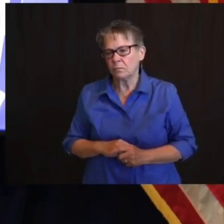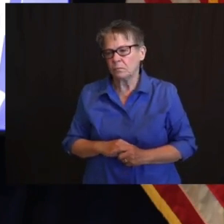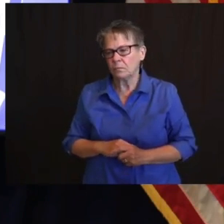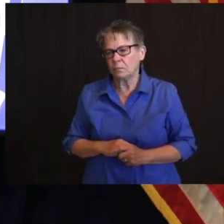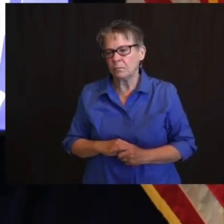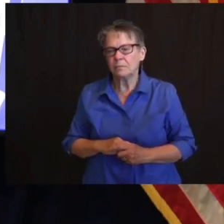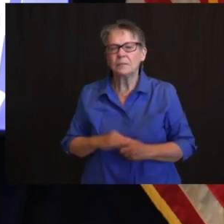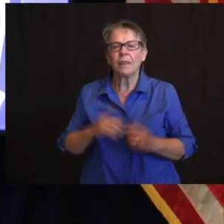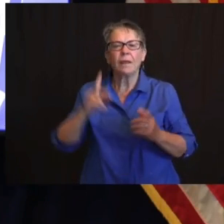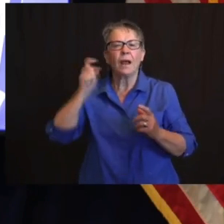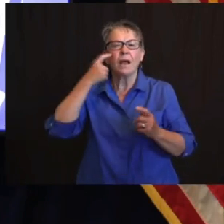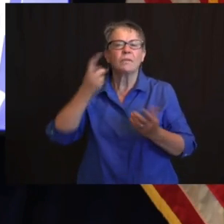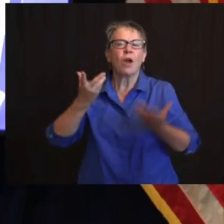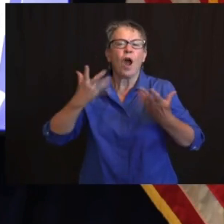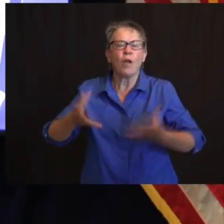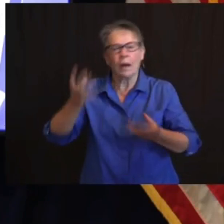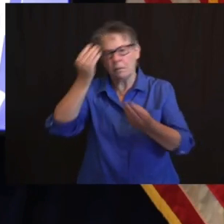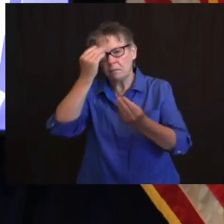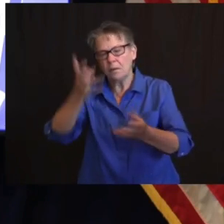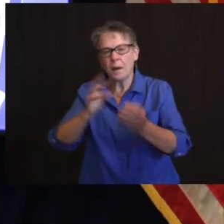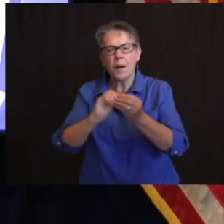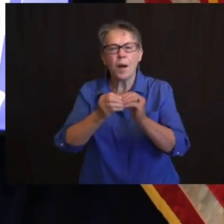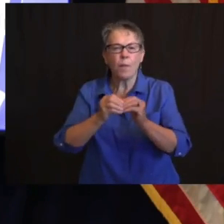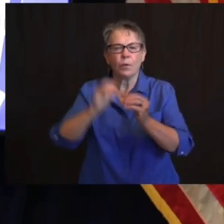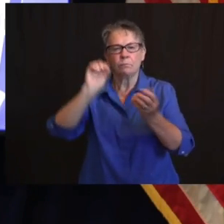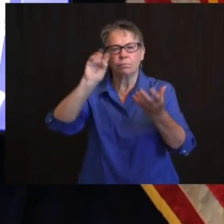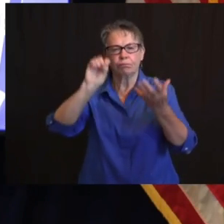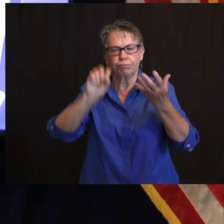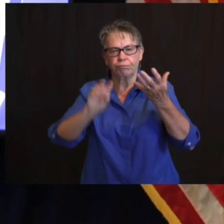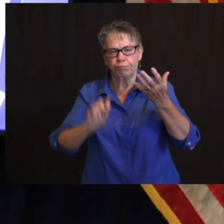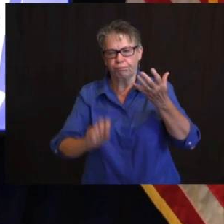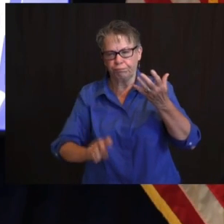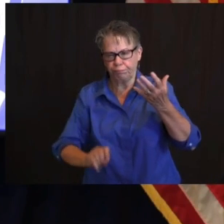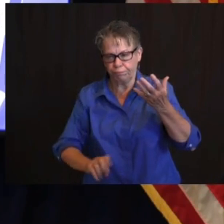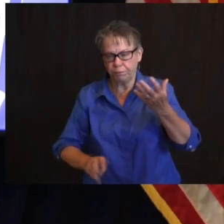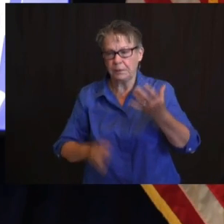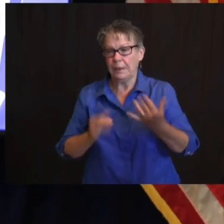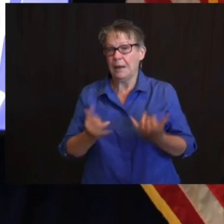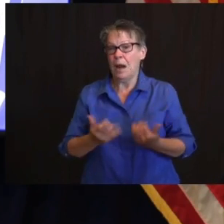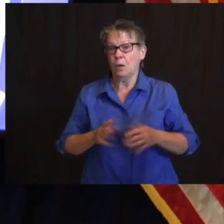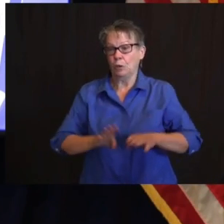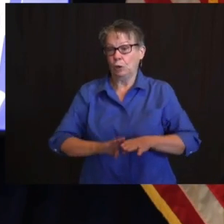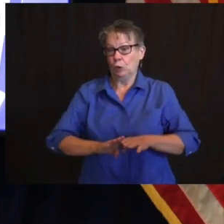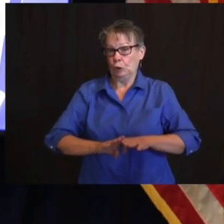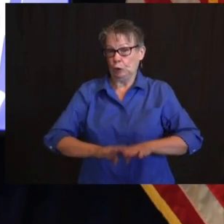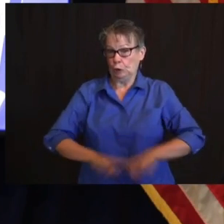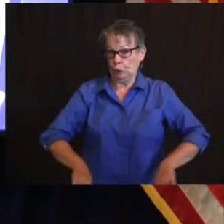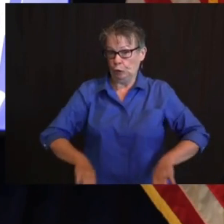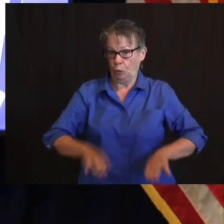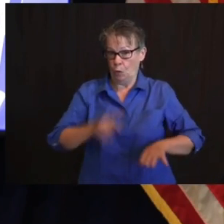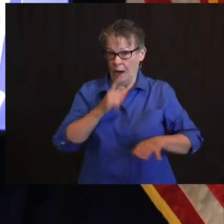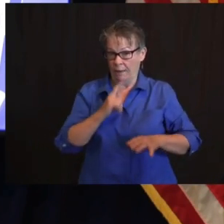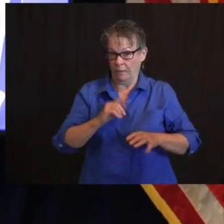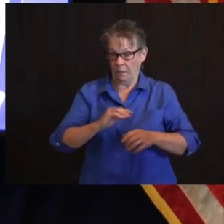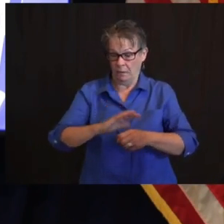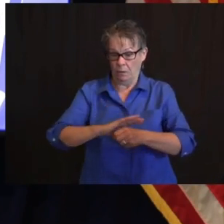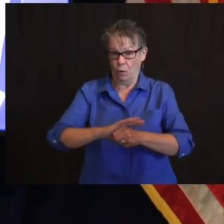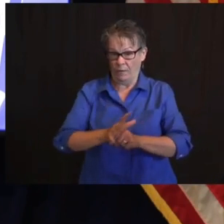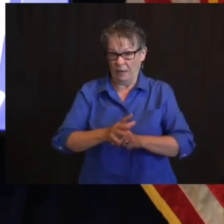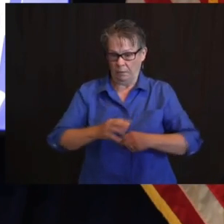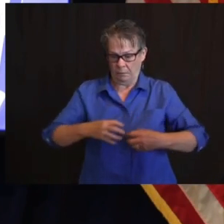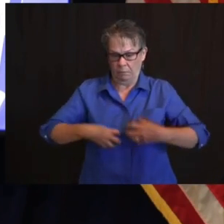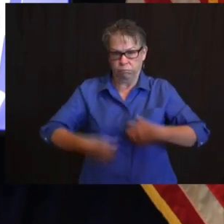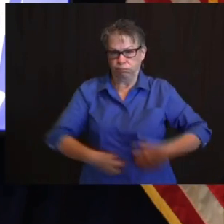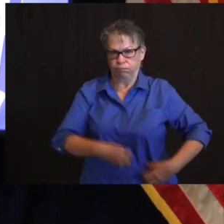care. Thankfully, there are no new cases of multisystem inflammatory syndrome in children reported, so the total remains at